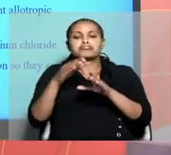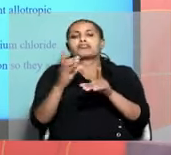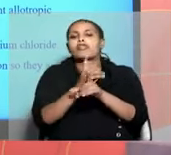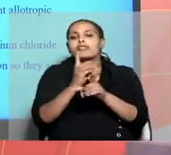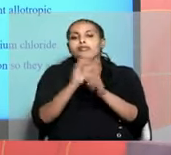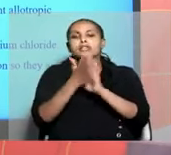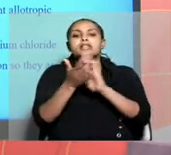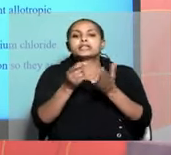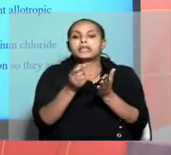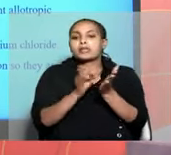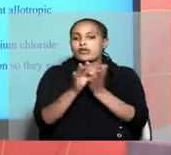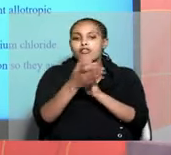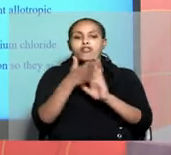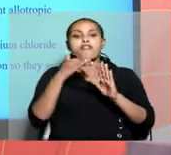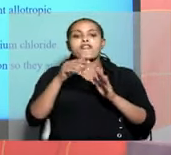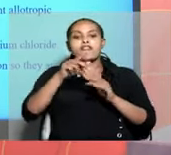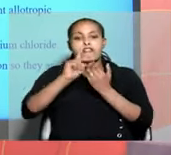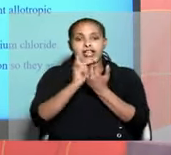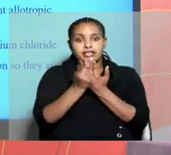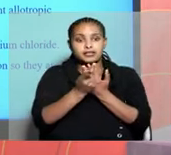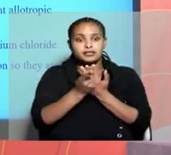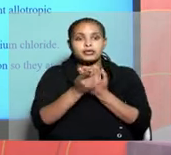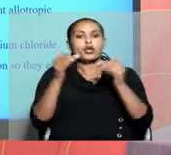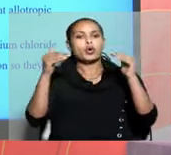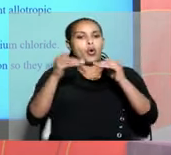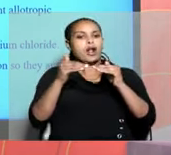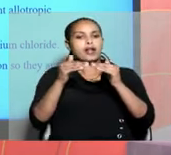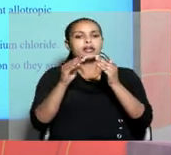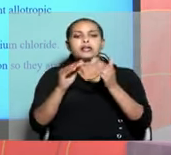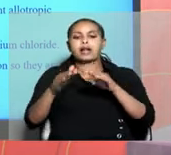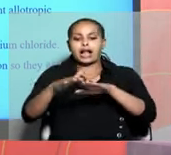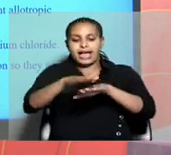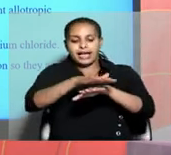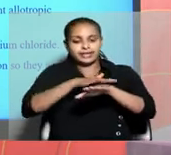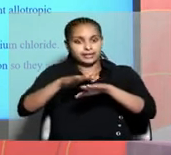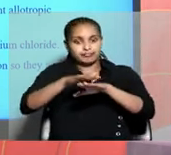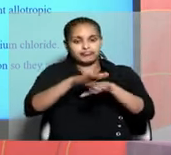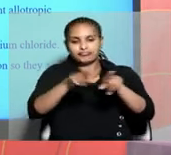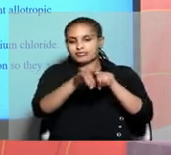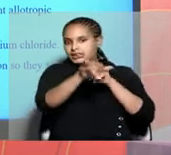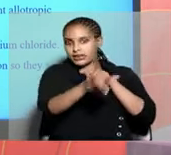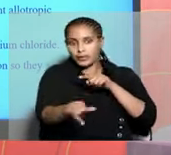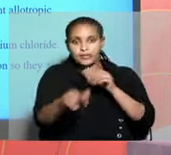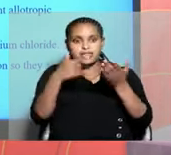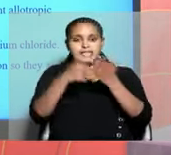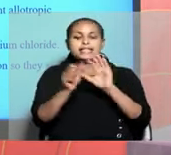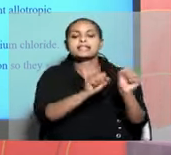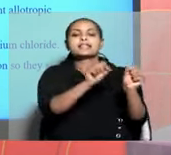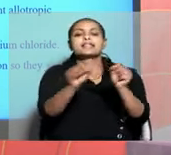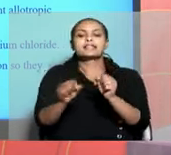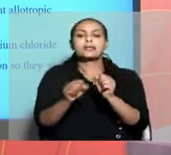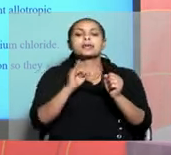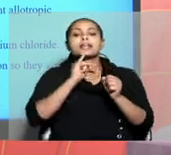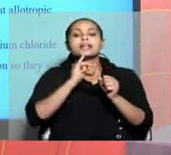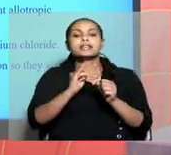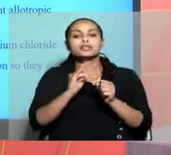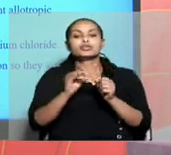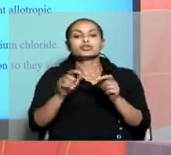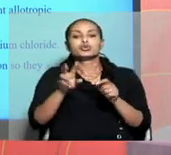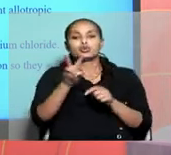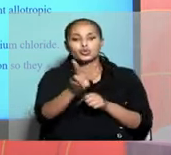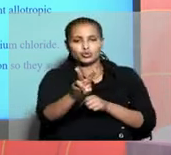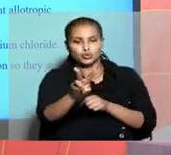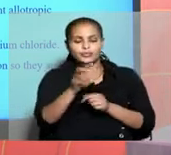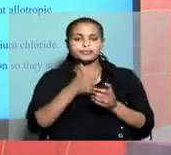Therefore, the number of phases equal the number of layers formed. For this system is